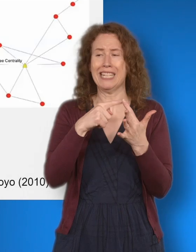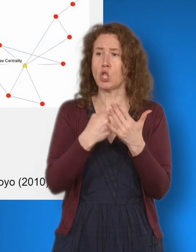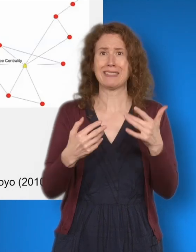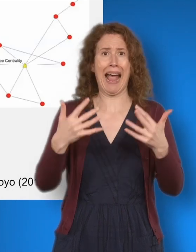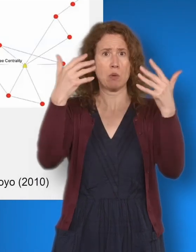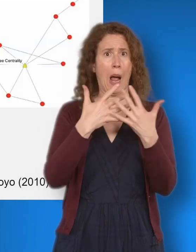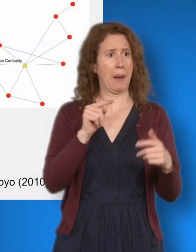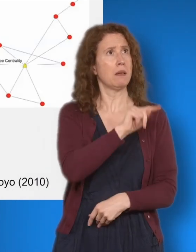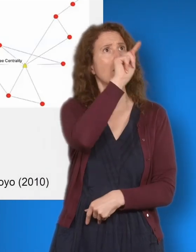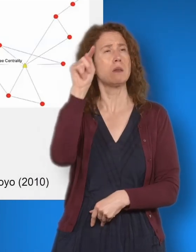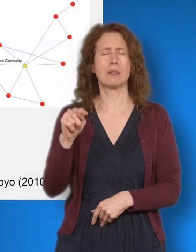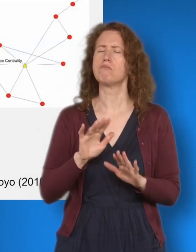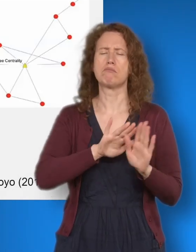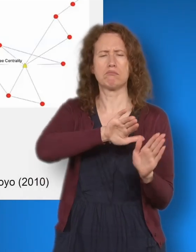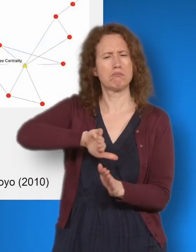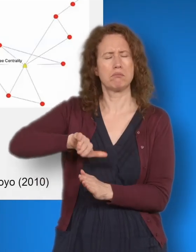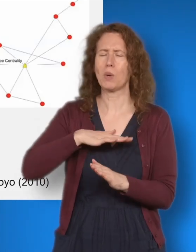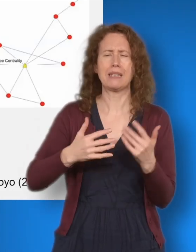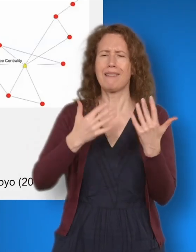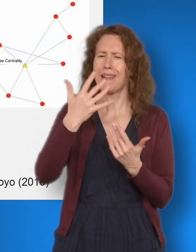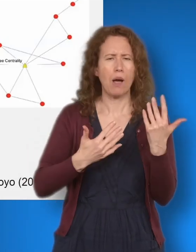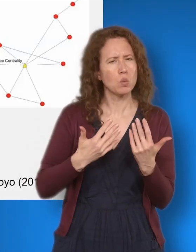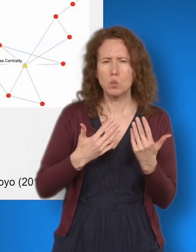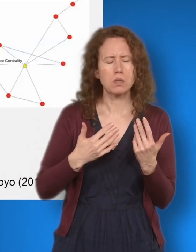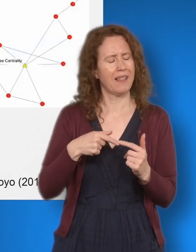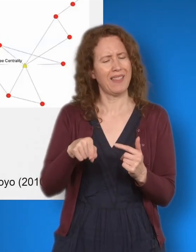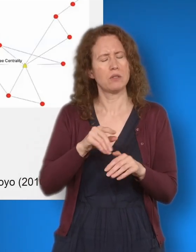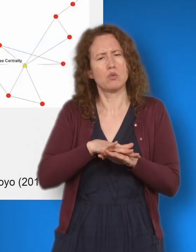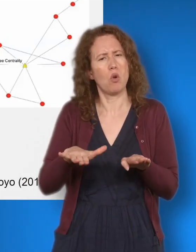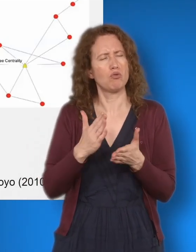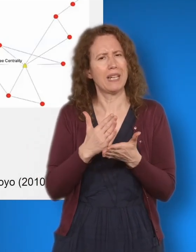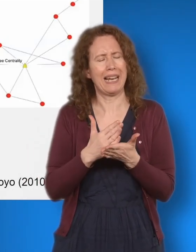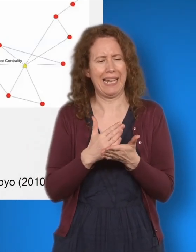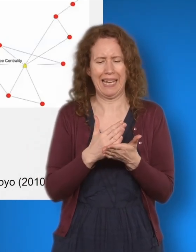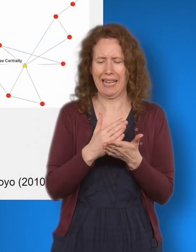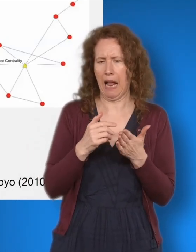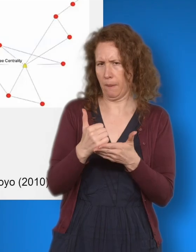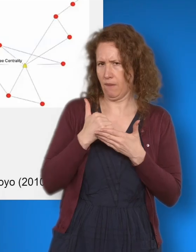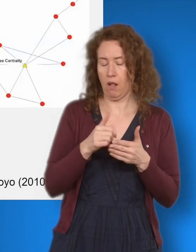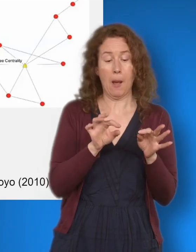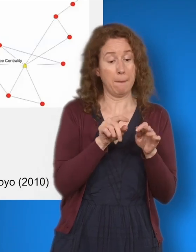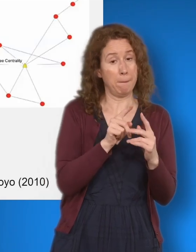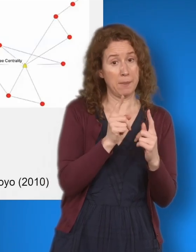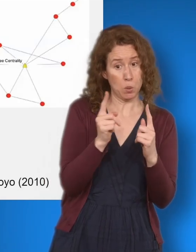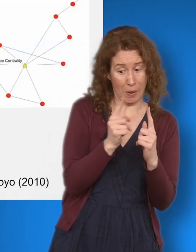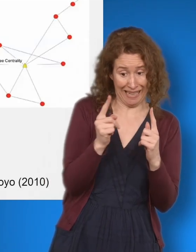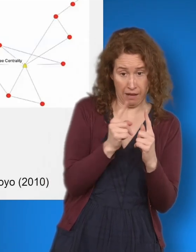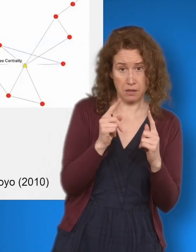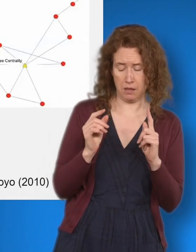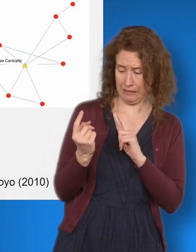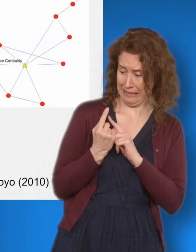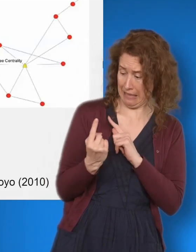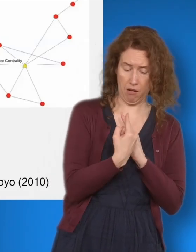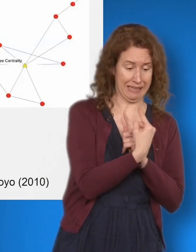number of ties that you have in a network, because we believe that betweenness and eigenvector were more sophisticated,